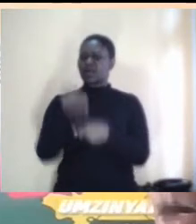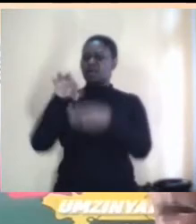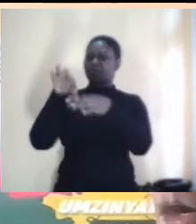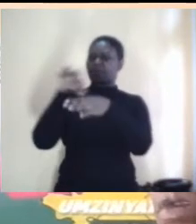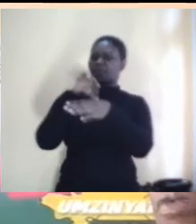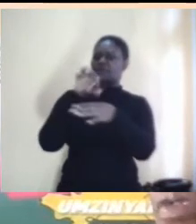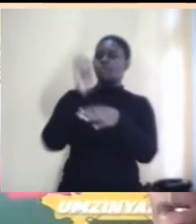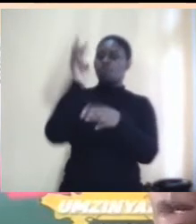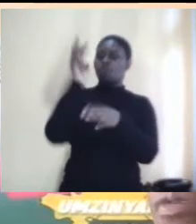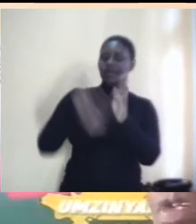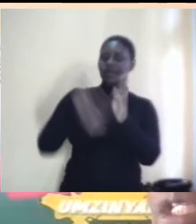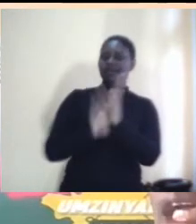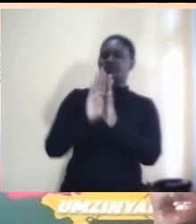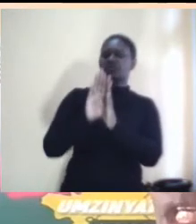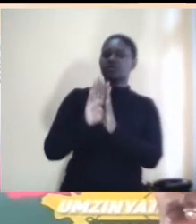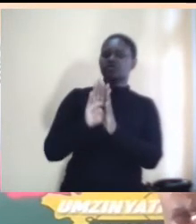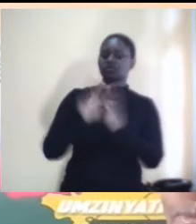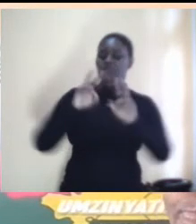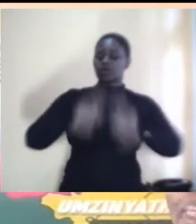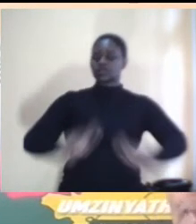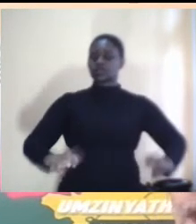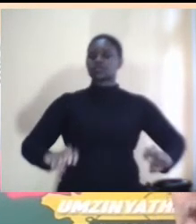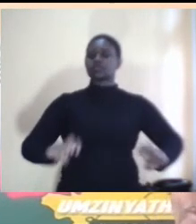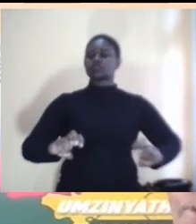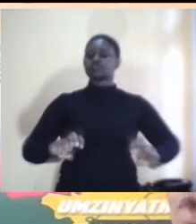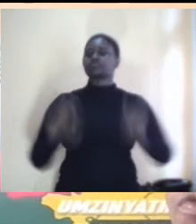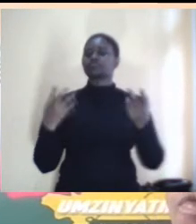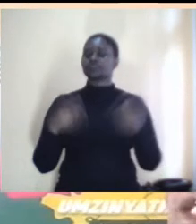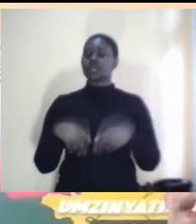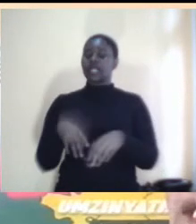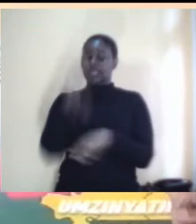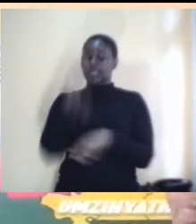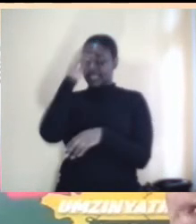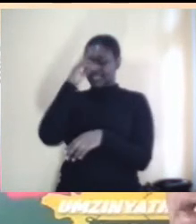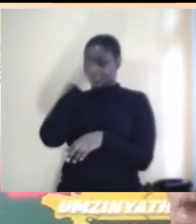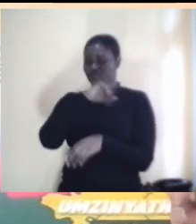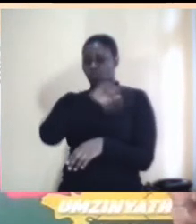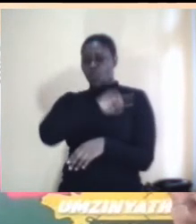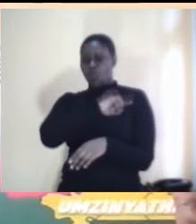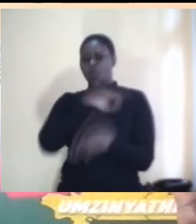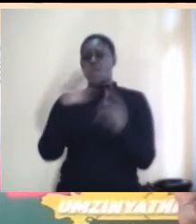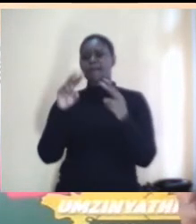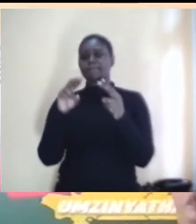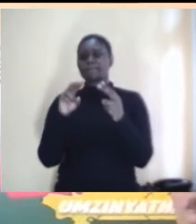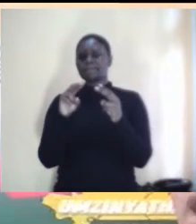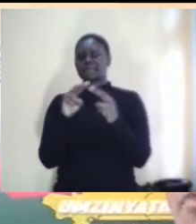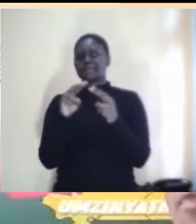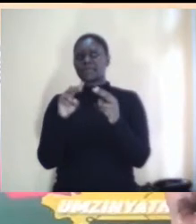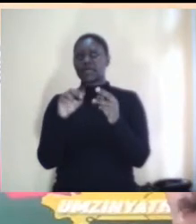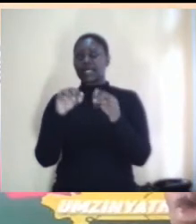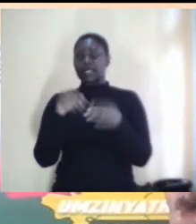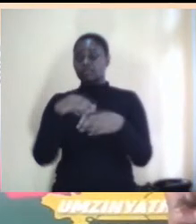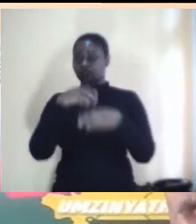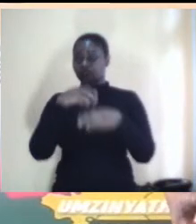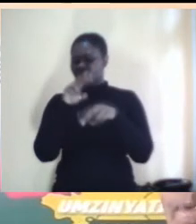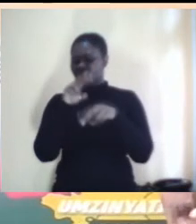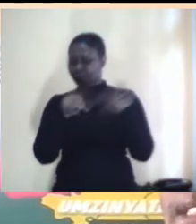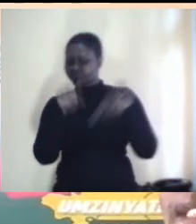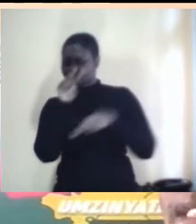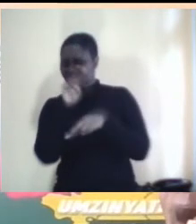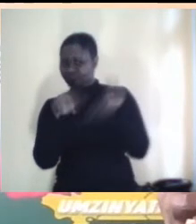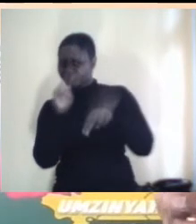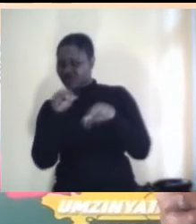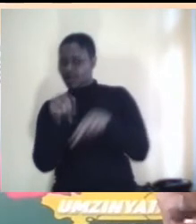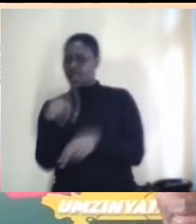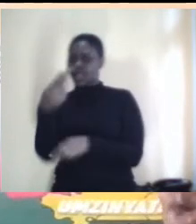any of research station. The purpose of necessary will be to conserve those herbs